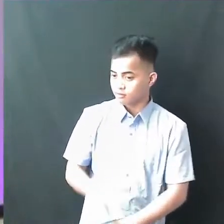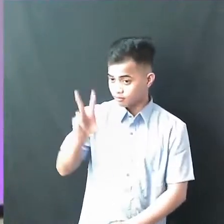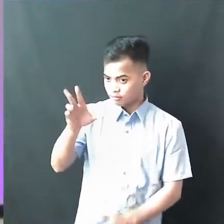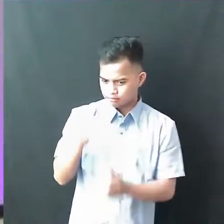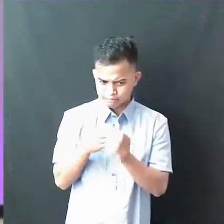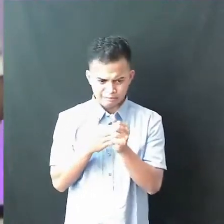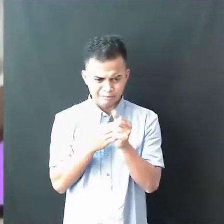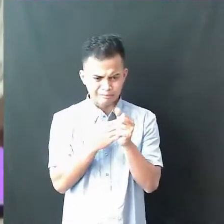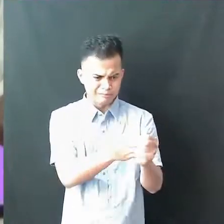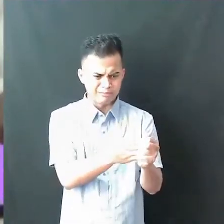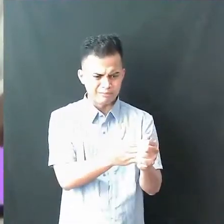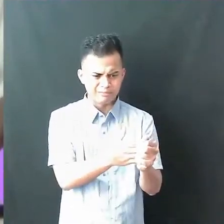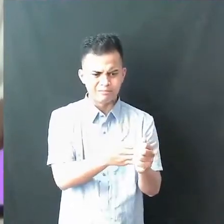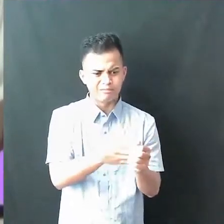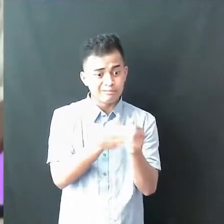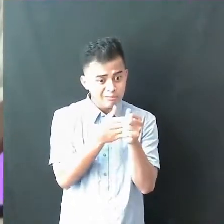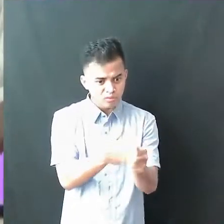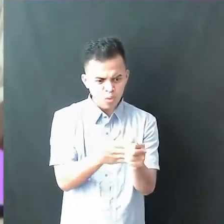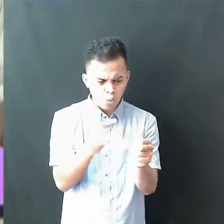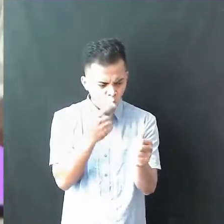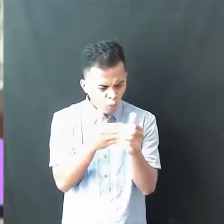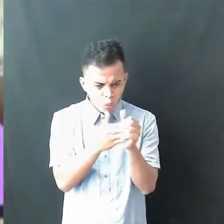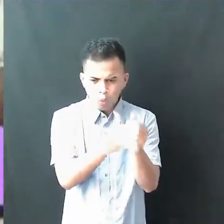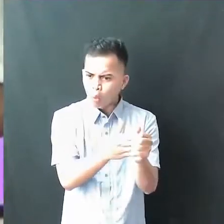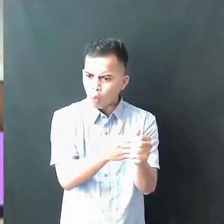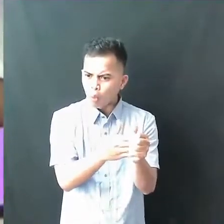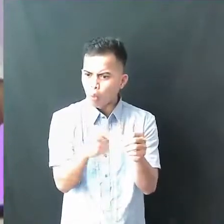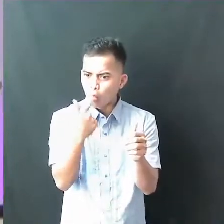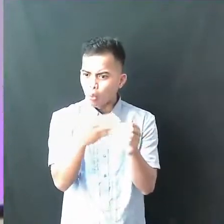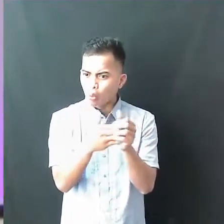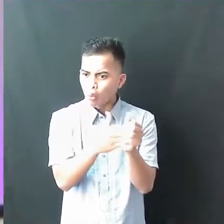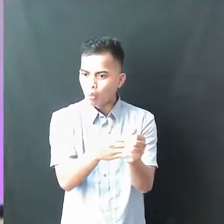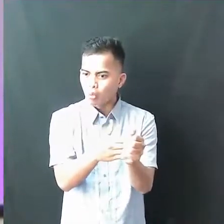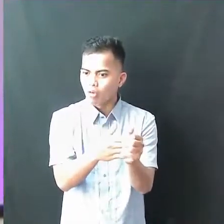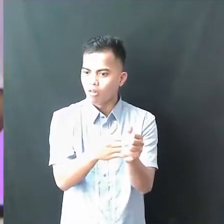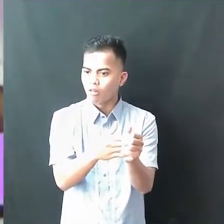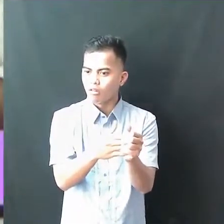Romans chapter 8. Romans chapter 8.